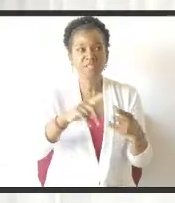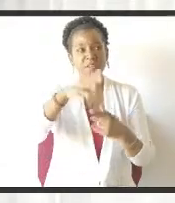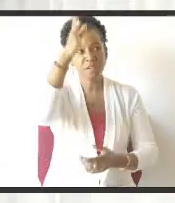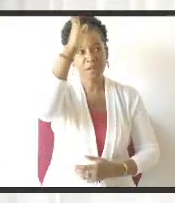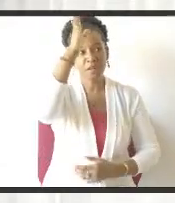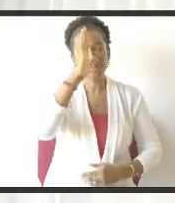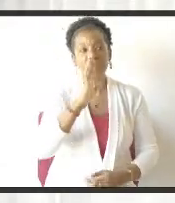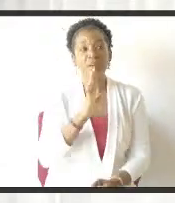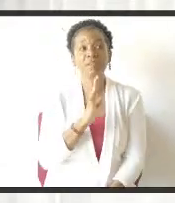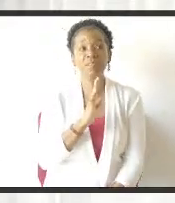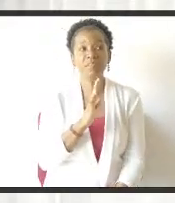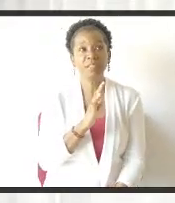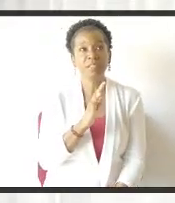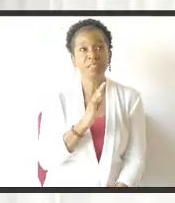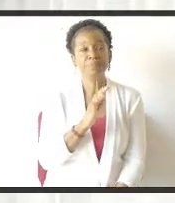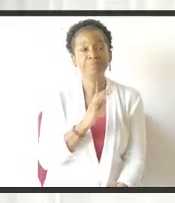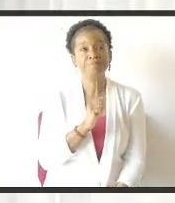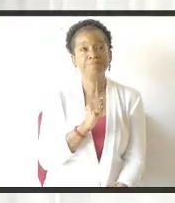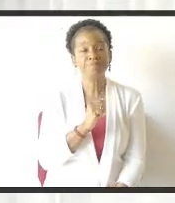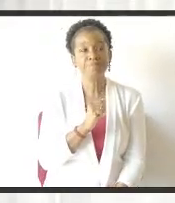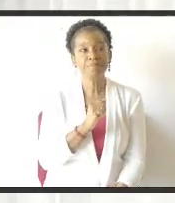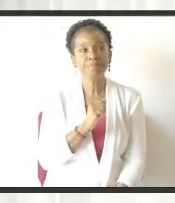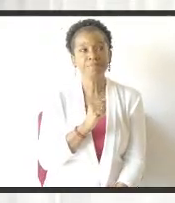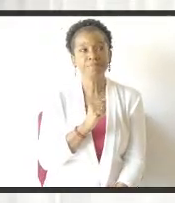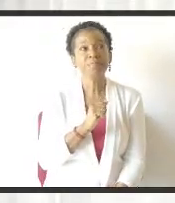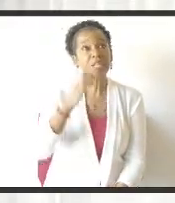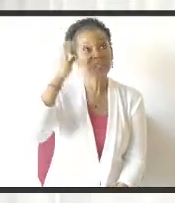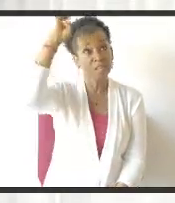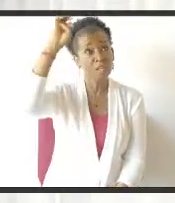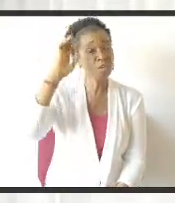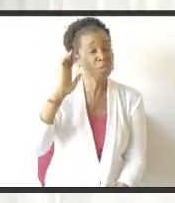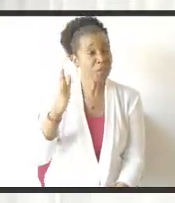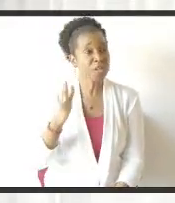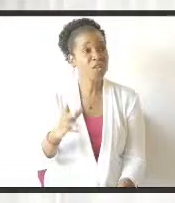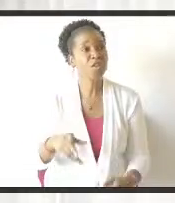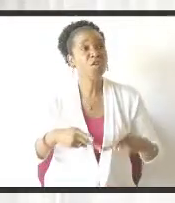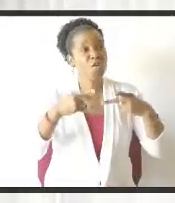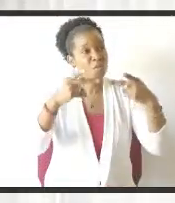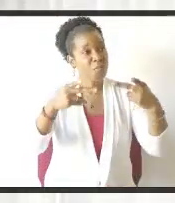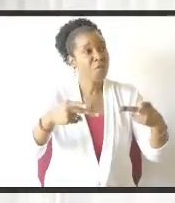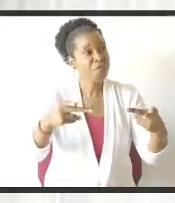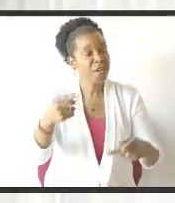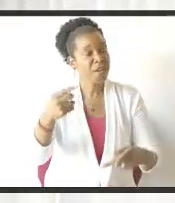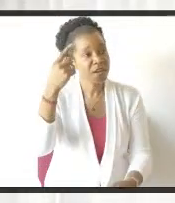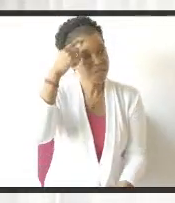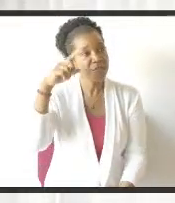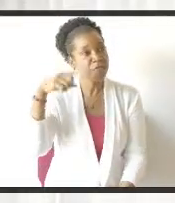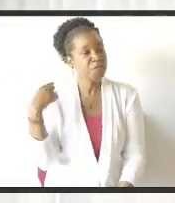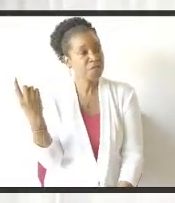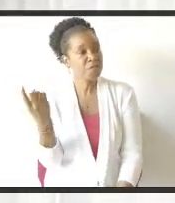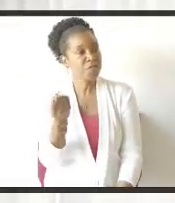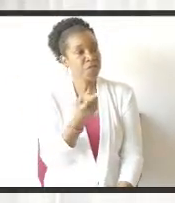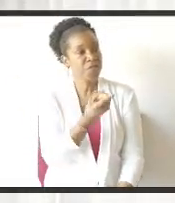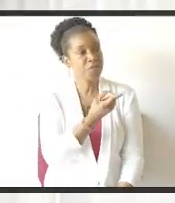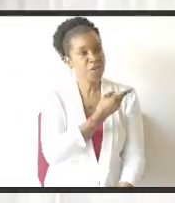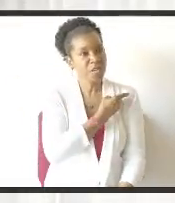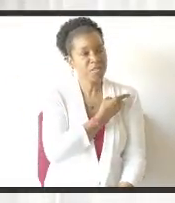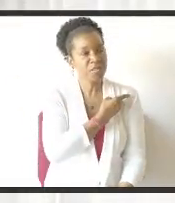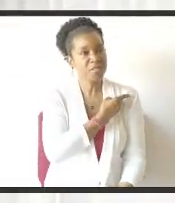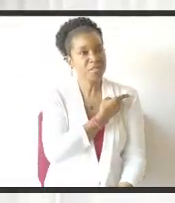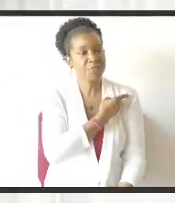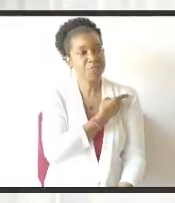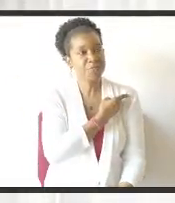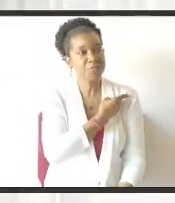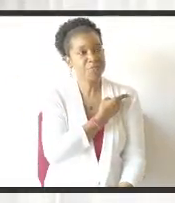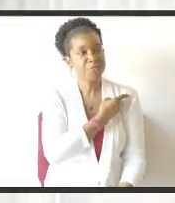in this world, but be sure, in the world to come. As no